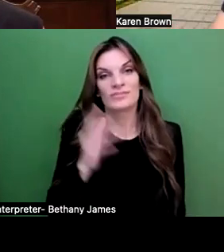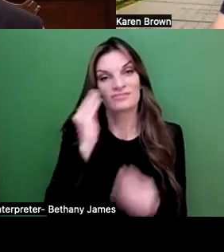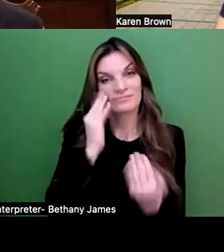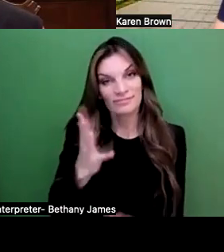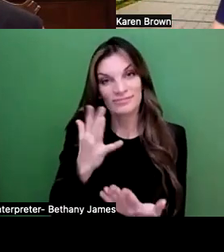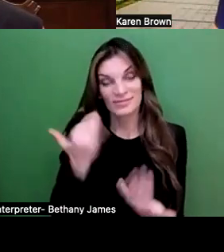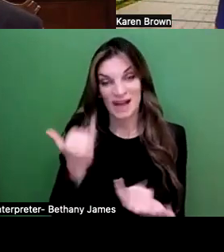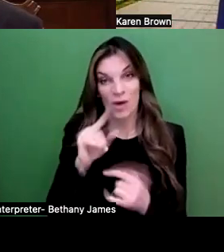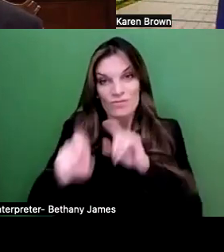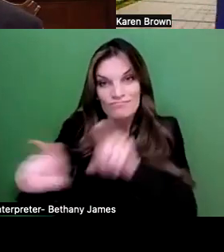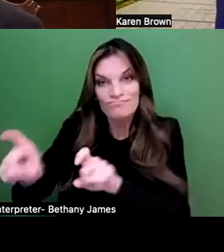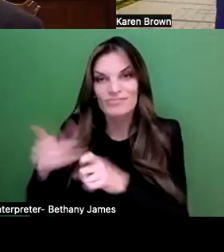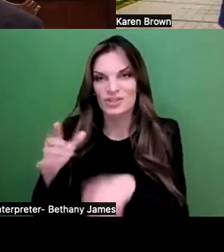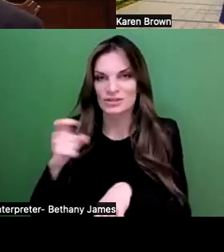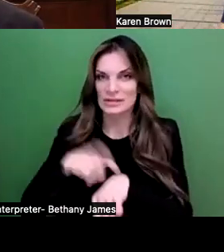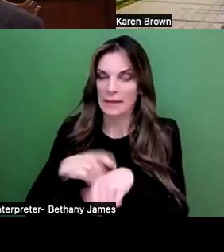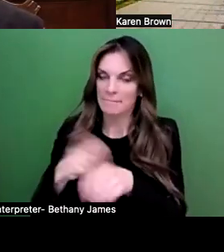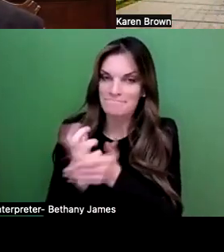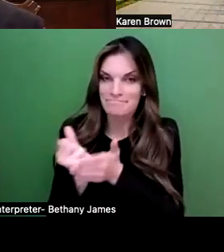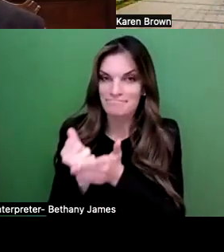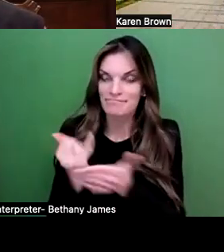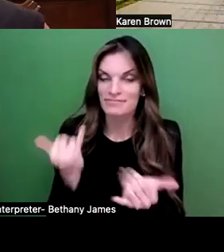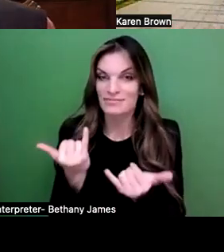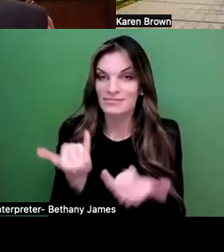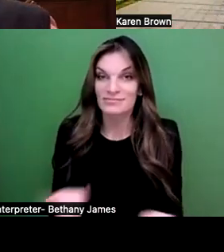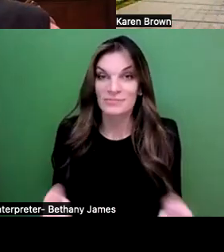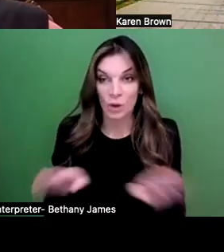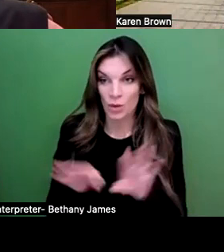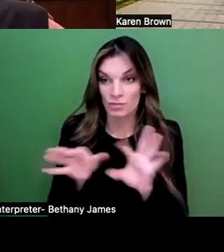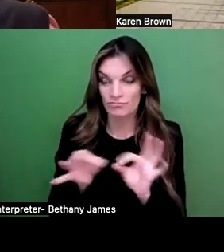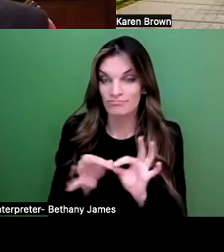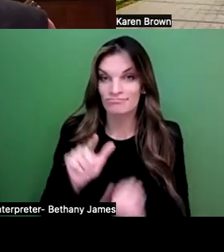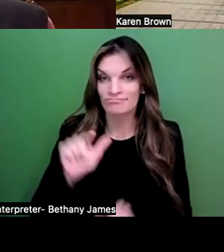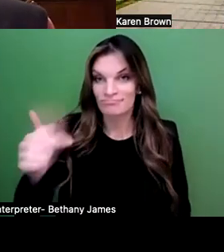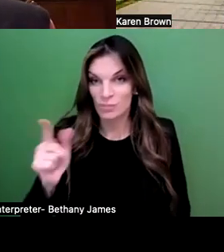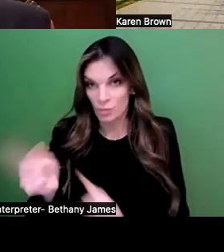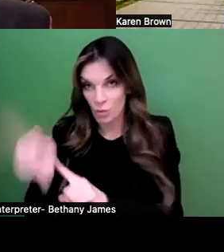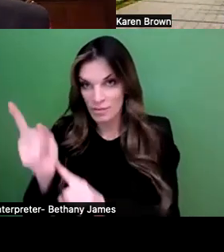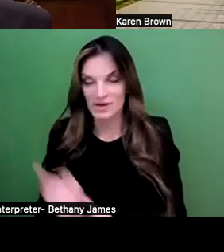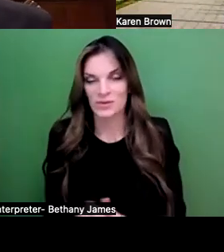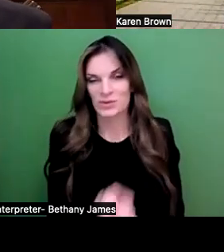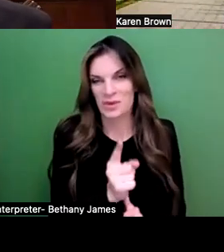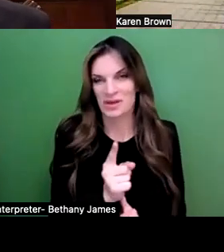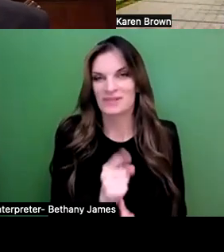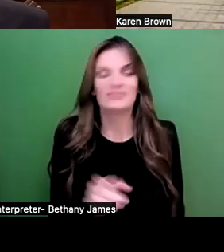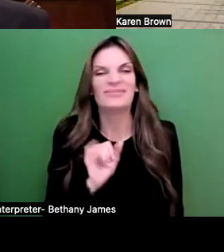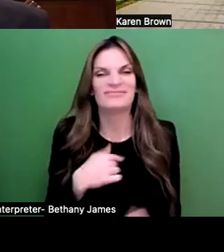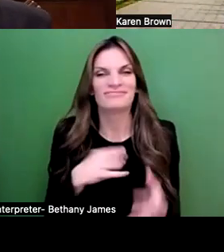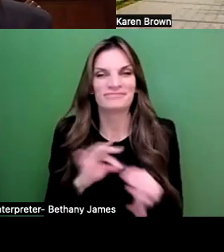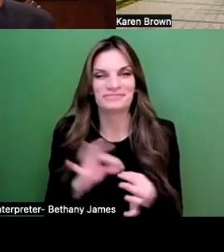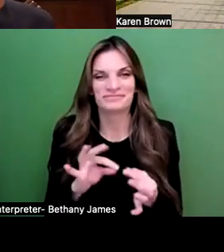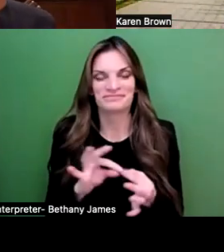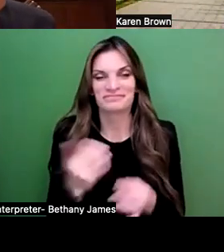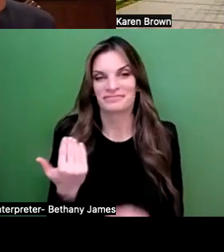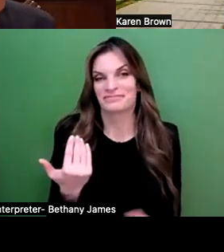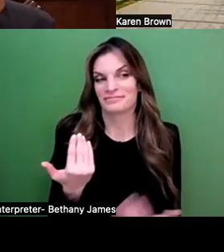So we are now going to go to the closing statements, and you will each have 1 minute. As I said earlier, the closing statements